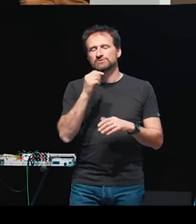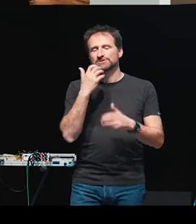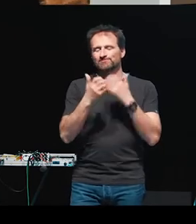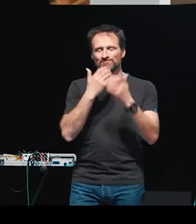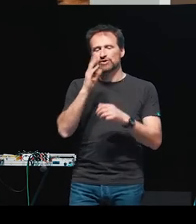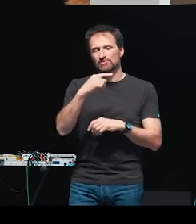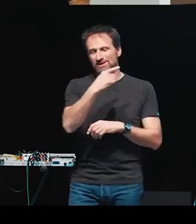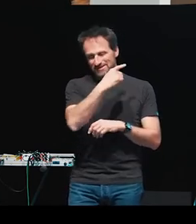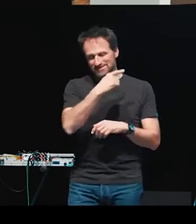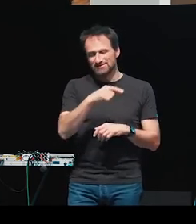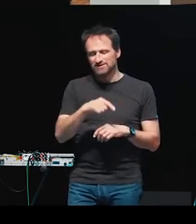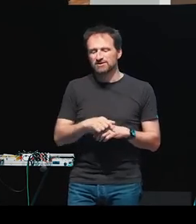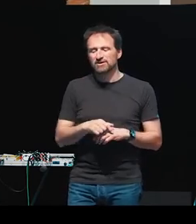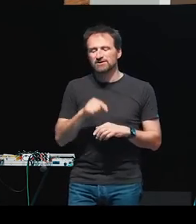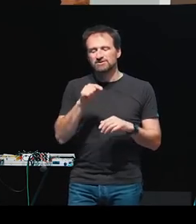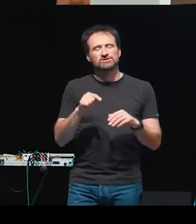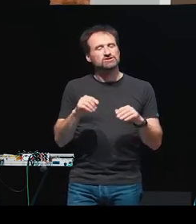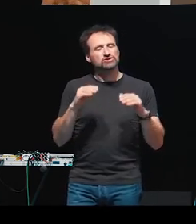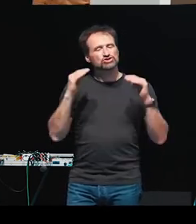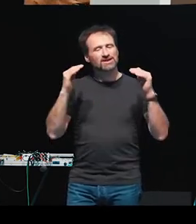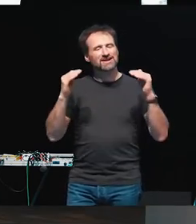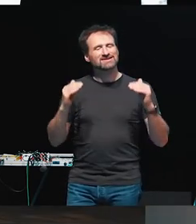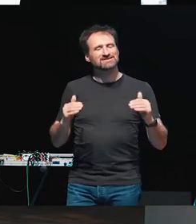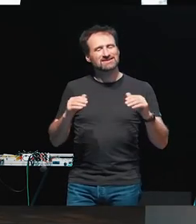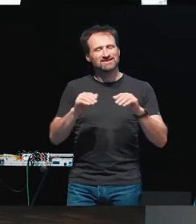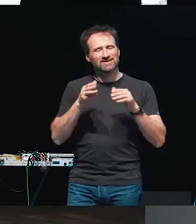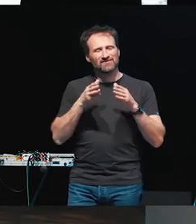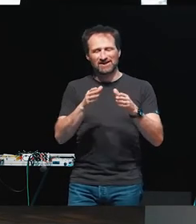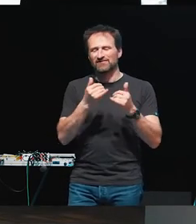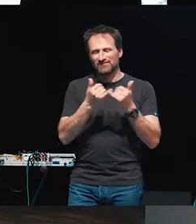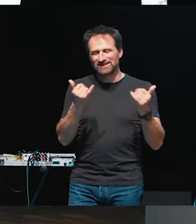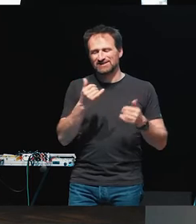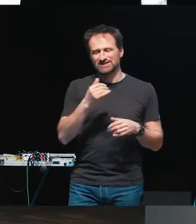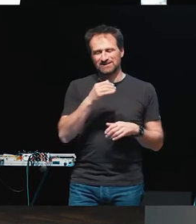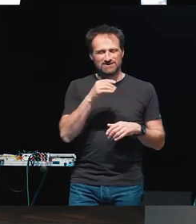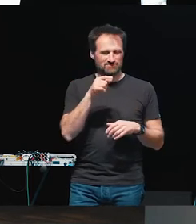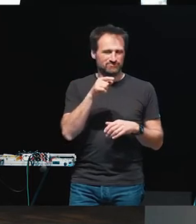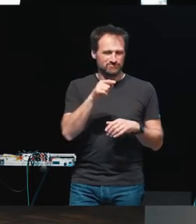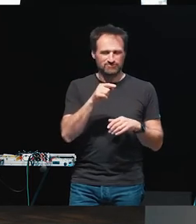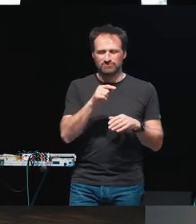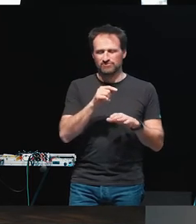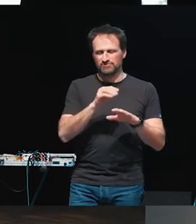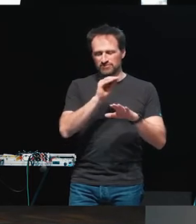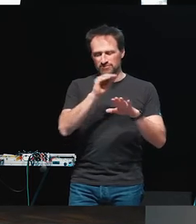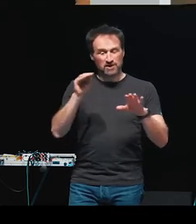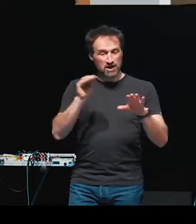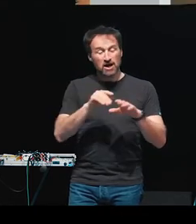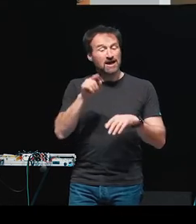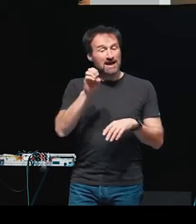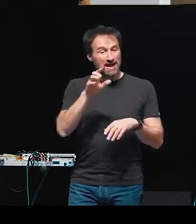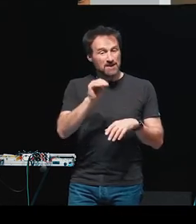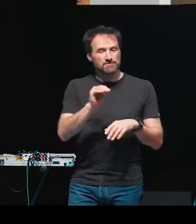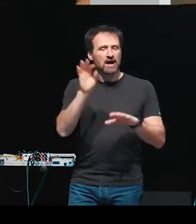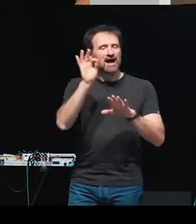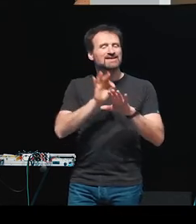Elm has a standardized way of building applications, which is called the Elm architecture. So if you use Redux or something like that, this